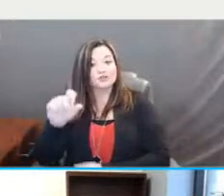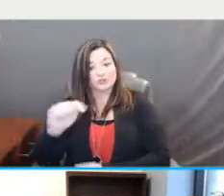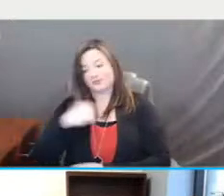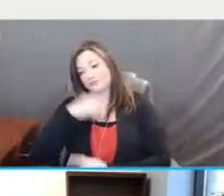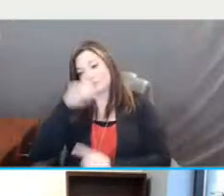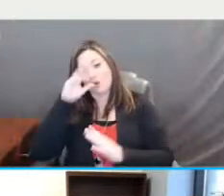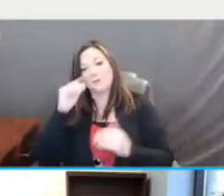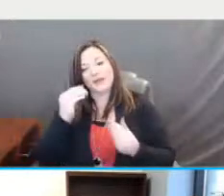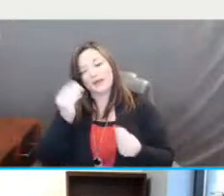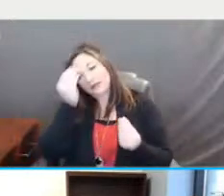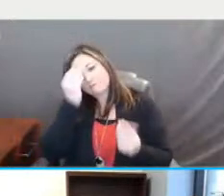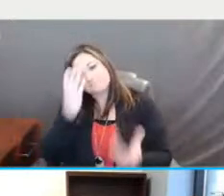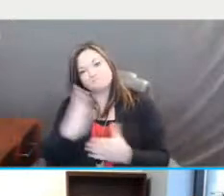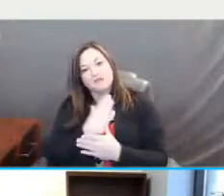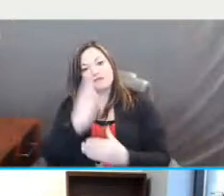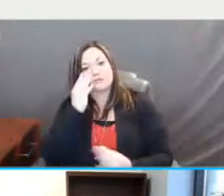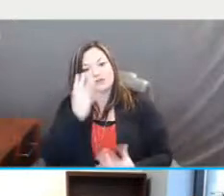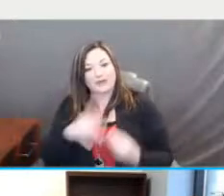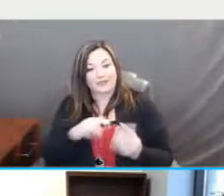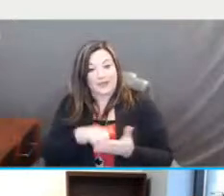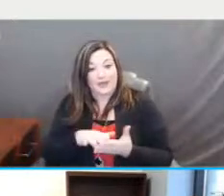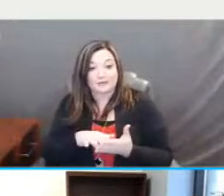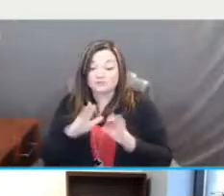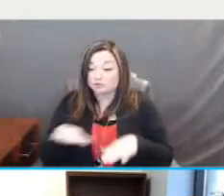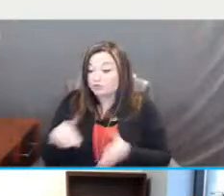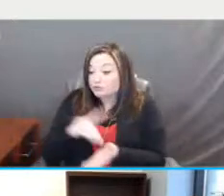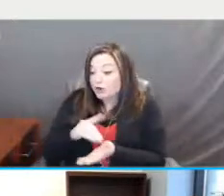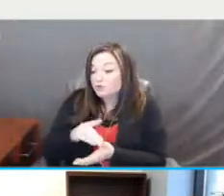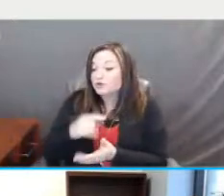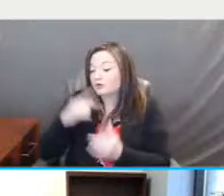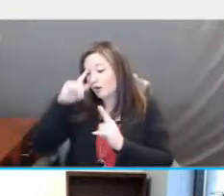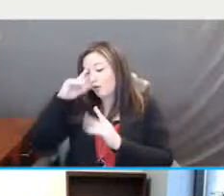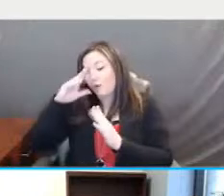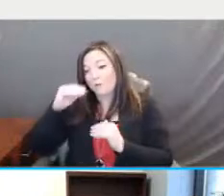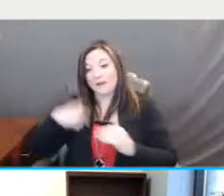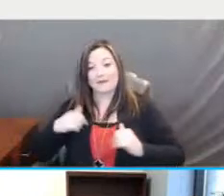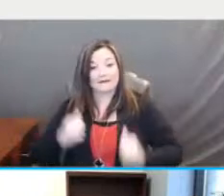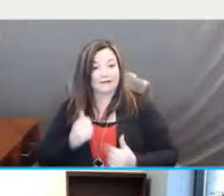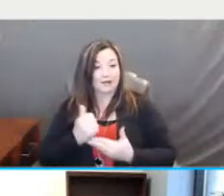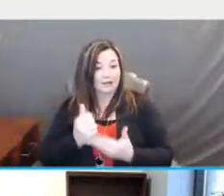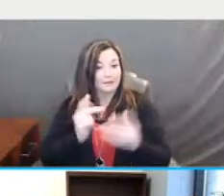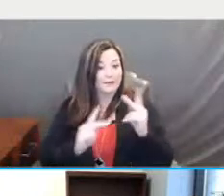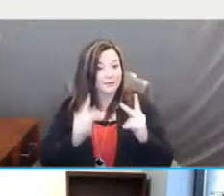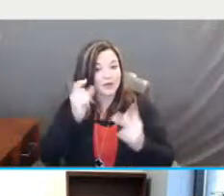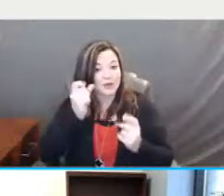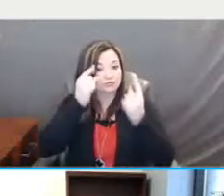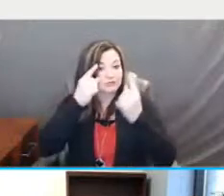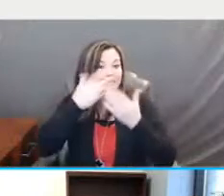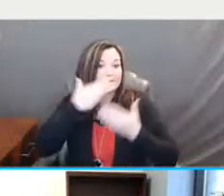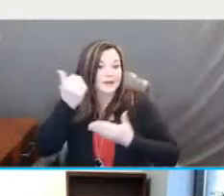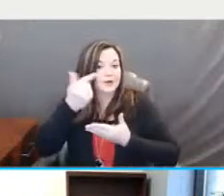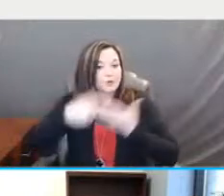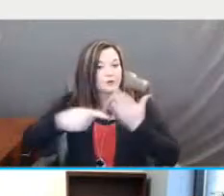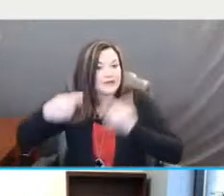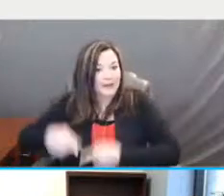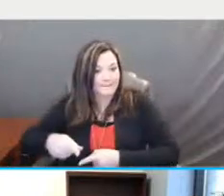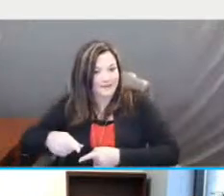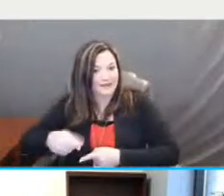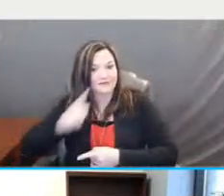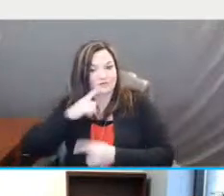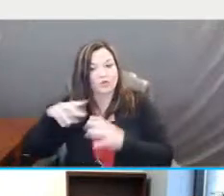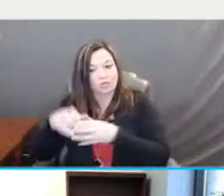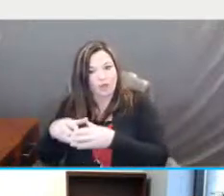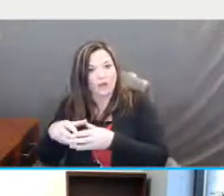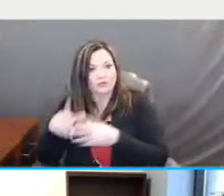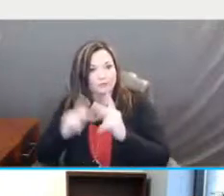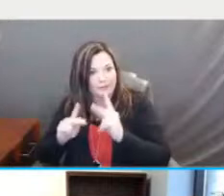that. As a pediatric allergist and immunologist, I hope that I can help people understand better what's happening in that community as well. And then also